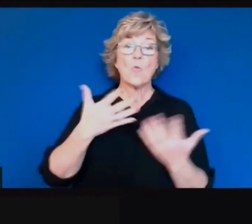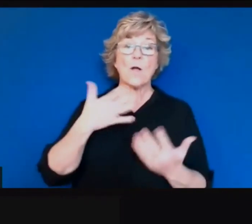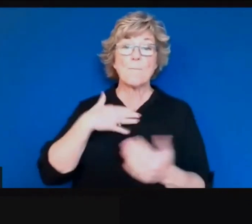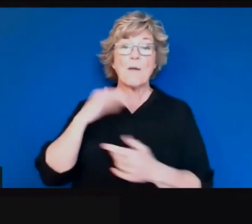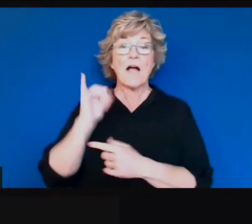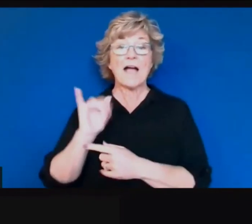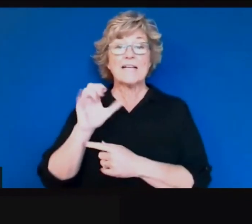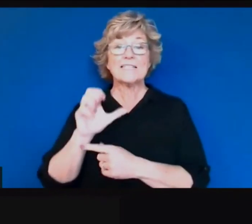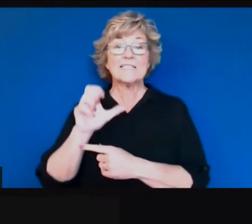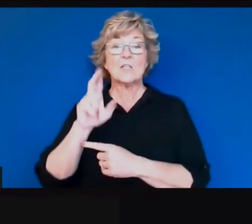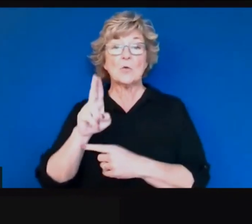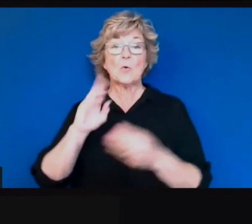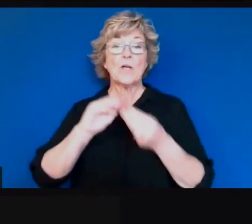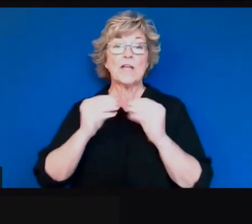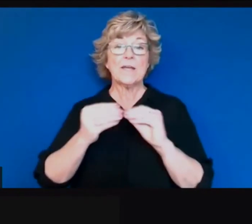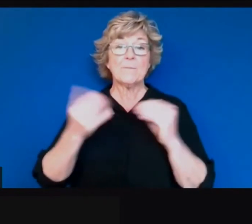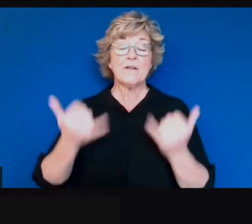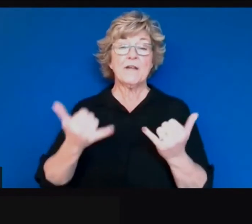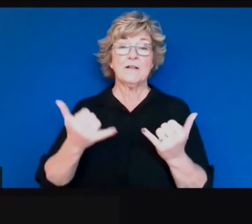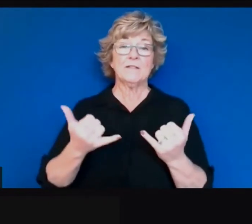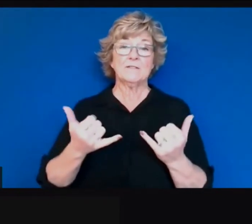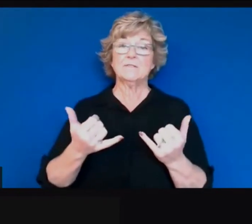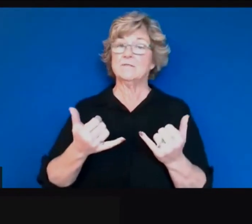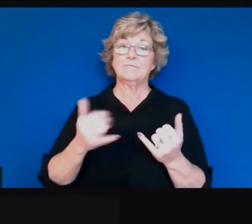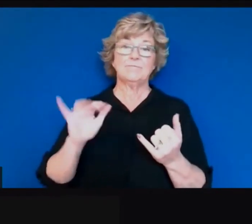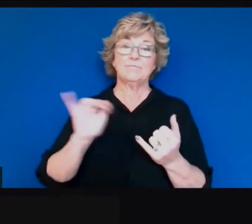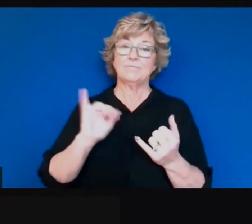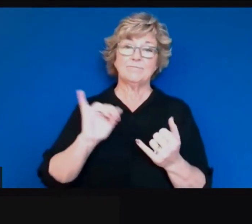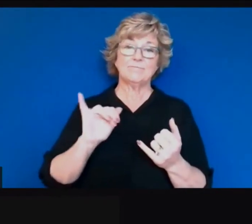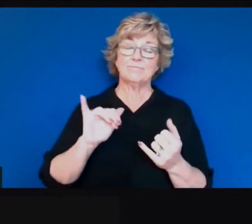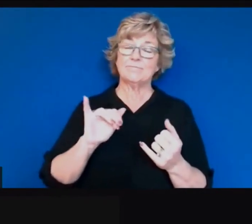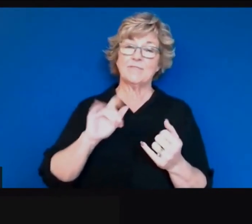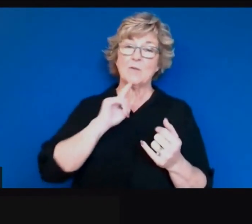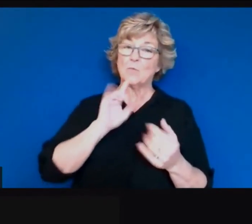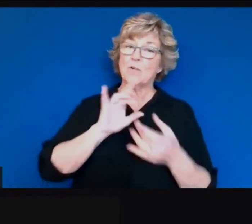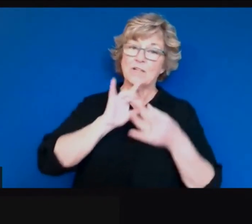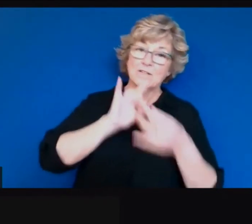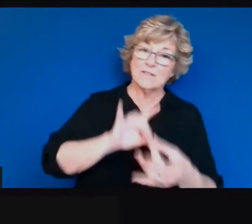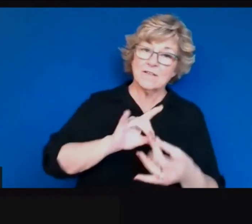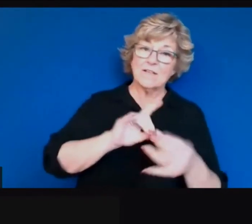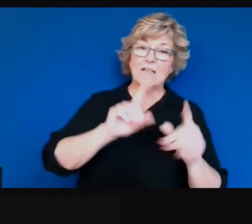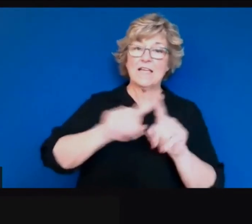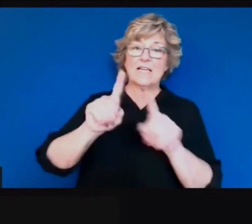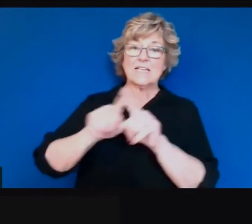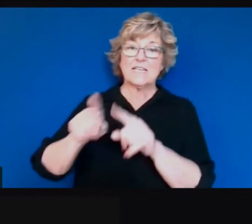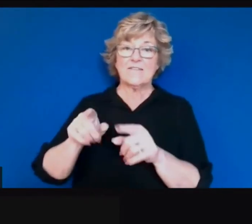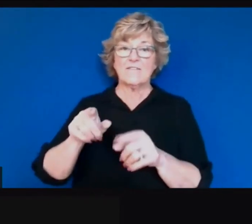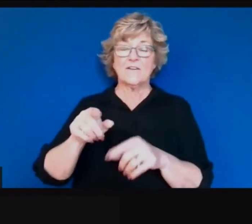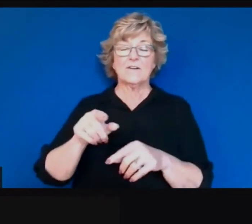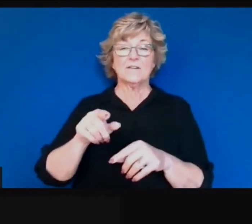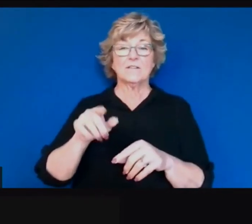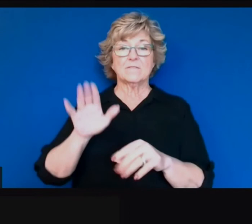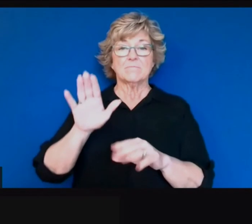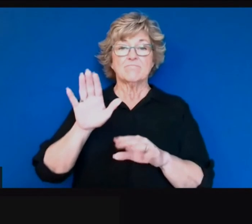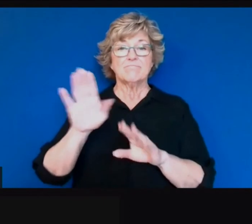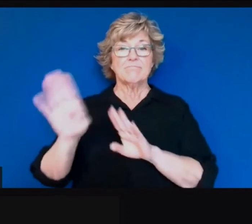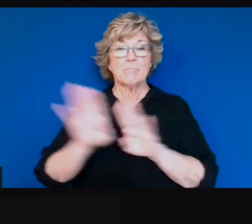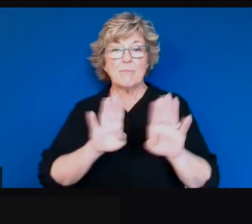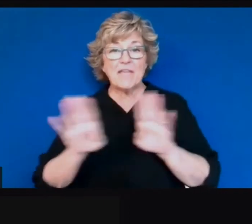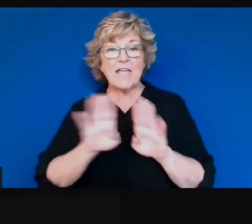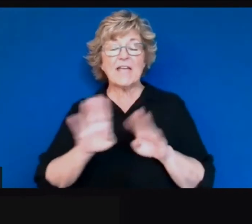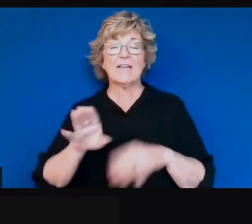in my region today? It's actually a lot about the various individual decisions and behaviors that